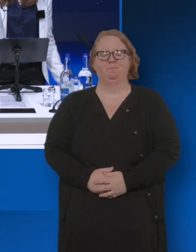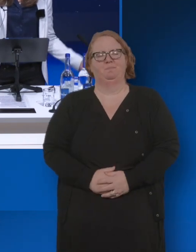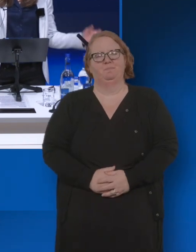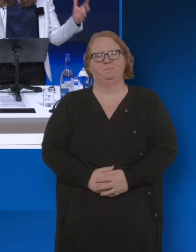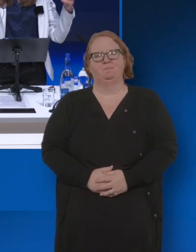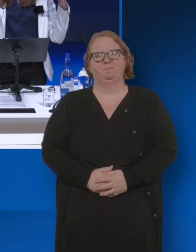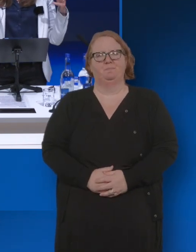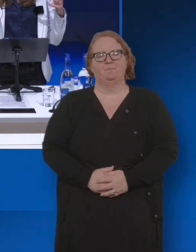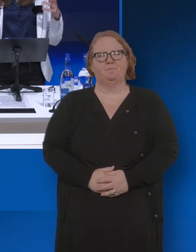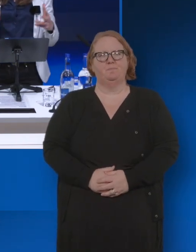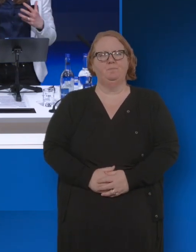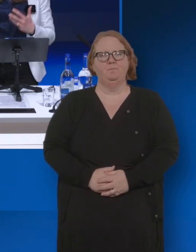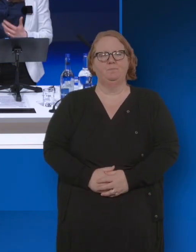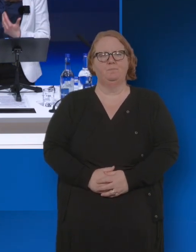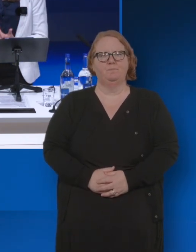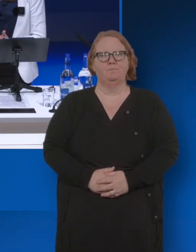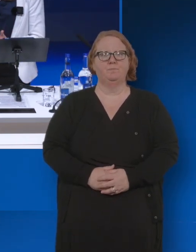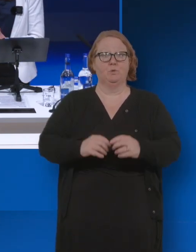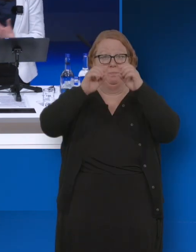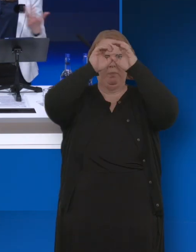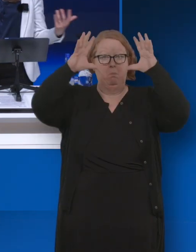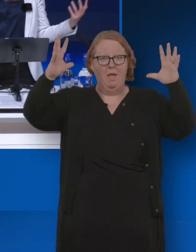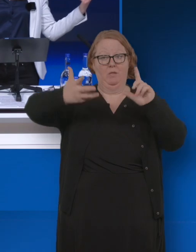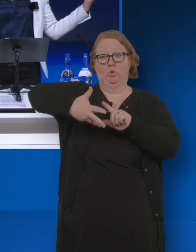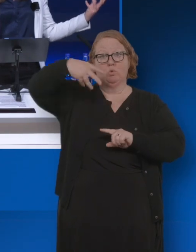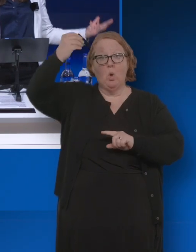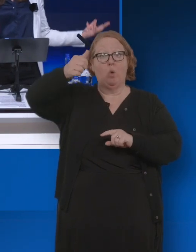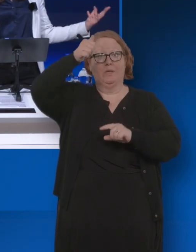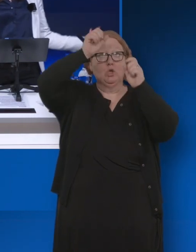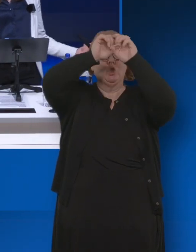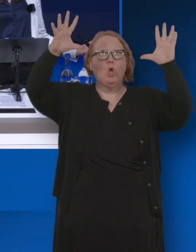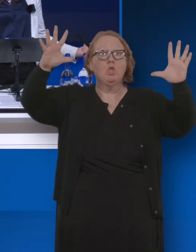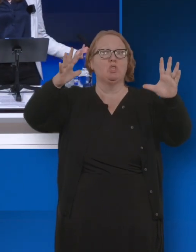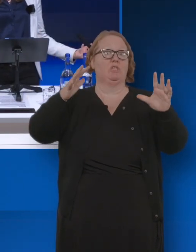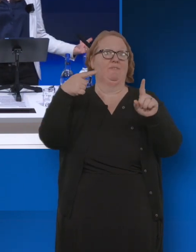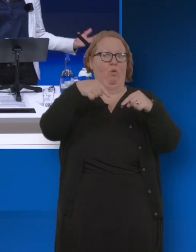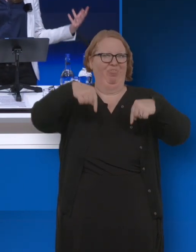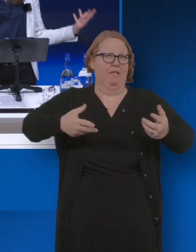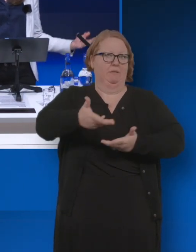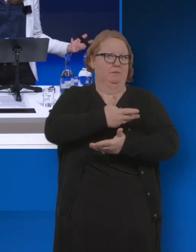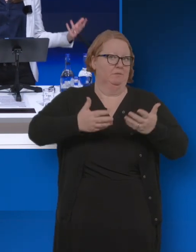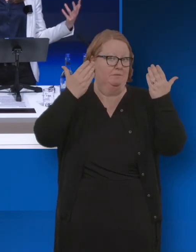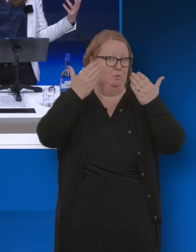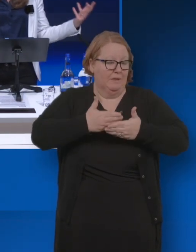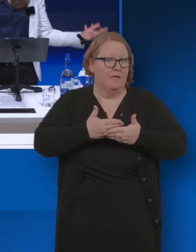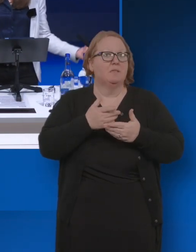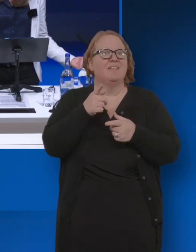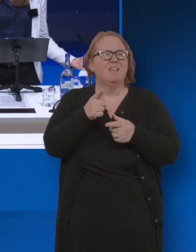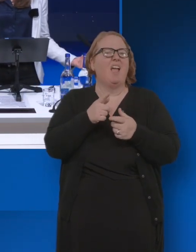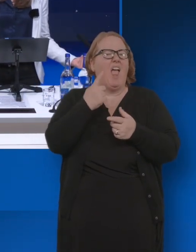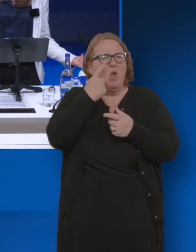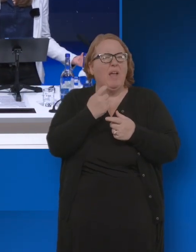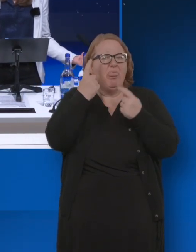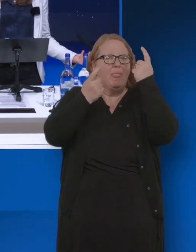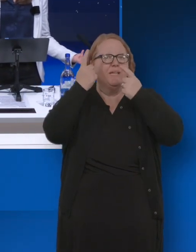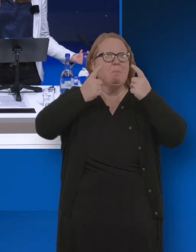well. Now, mind, soul, and consciousness, for the purposes of this conversation, can be thought of as overlapping